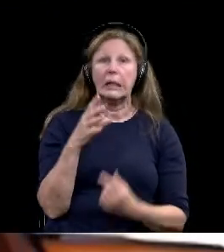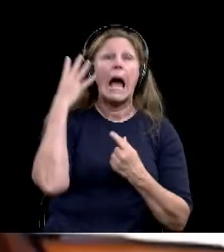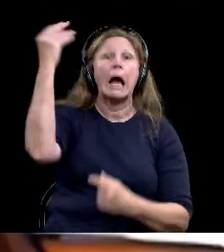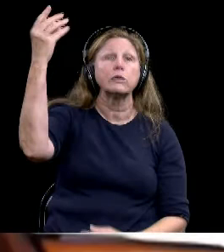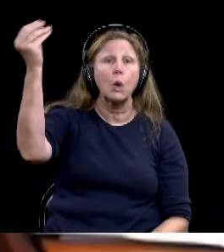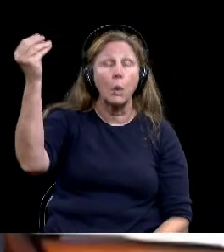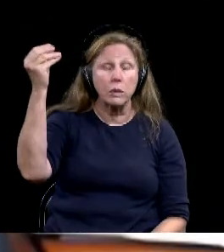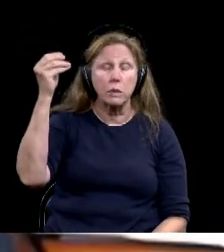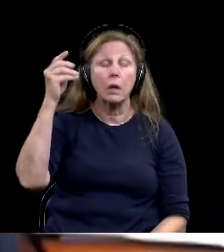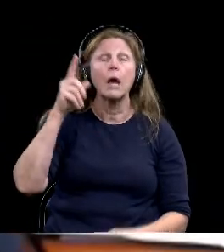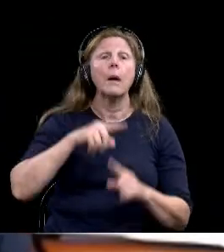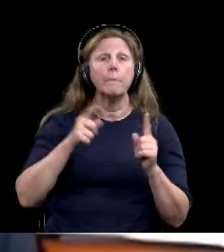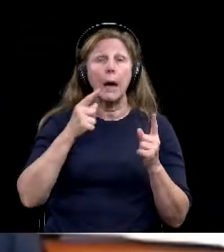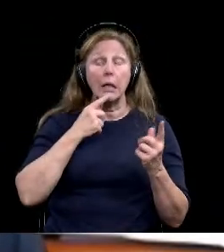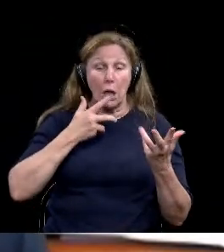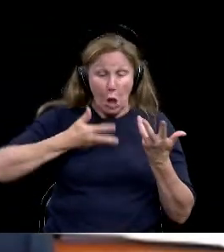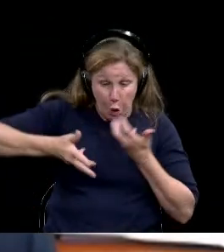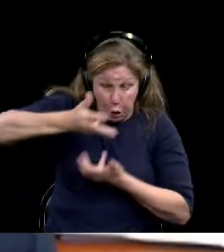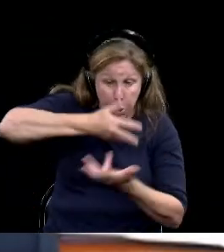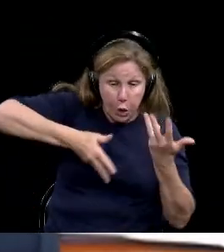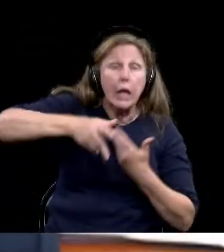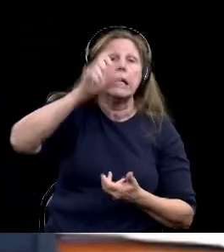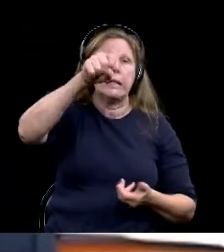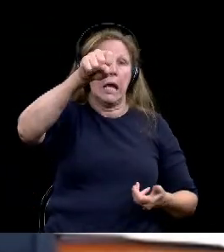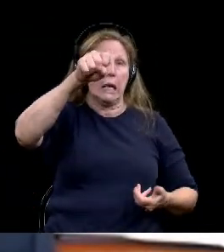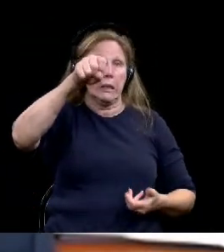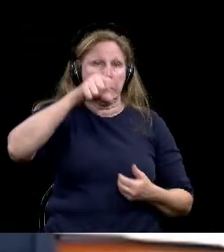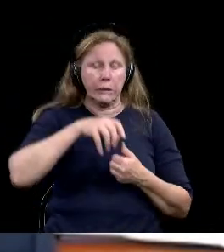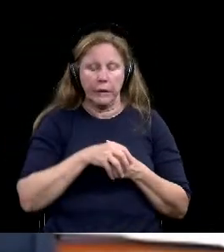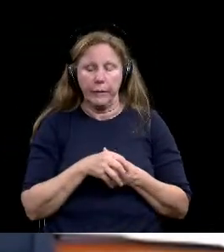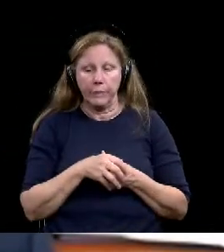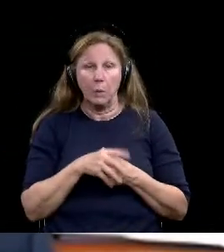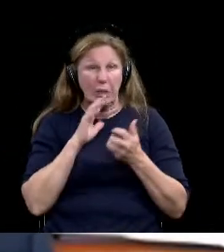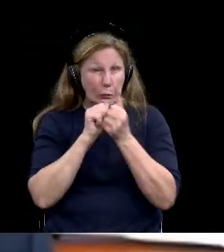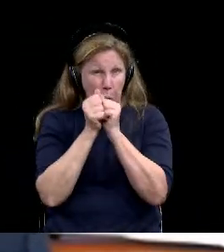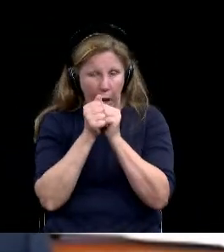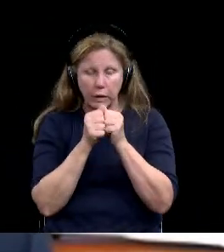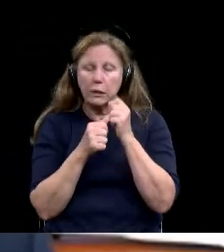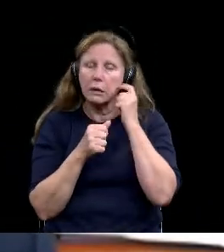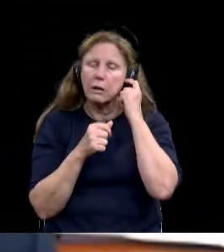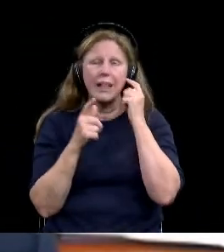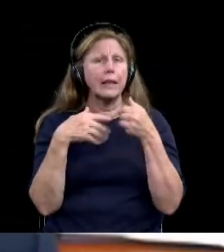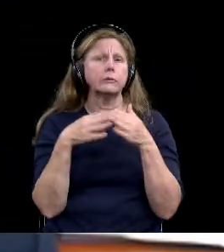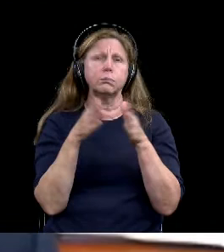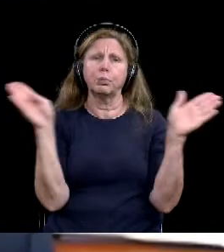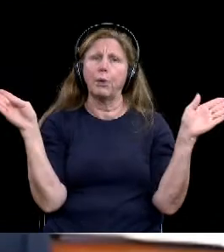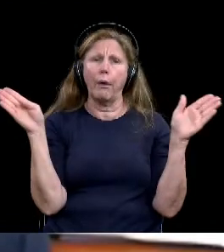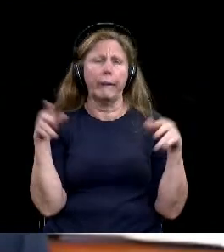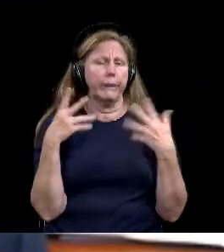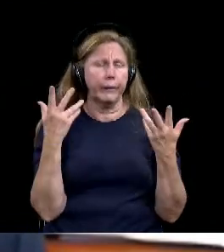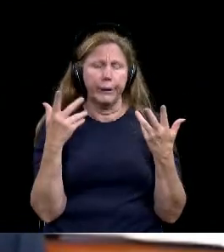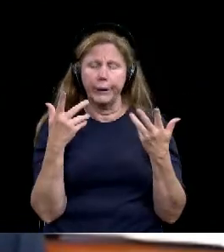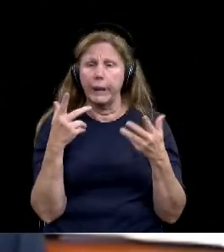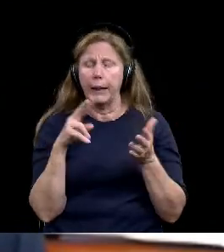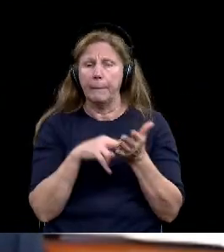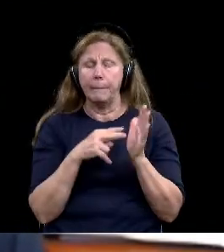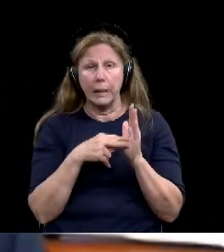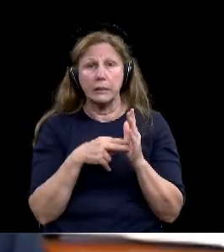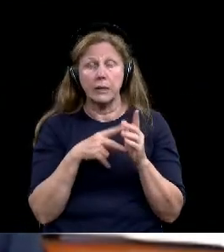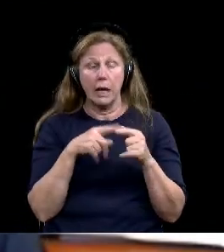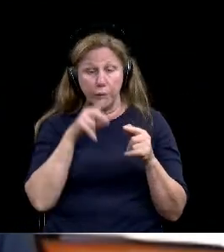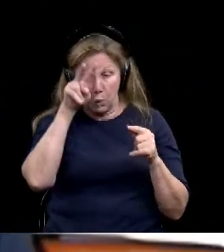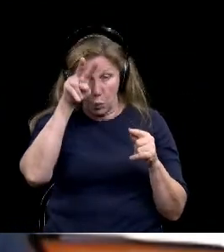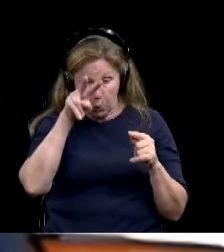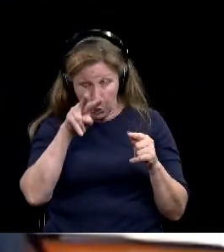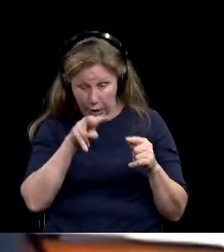into the update itself, it does spell out a little more specifically. The higher the incidence